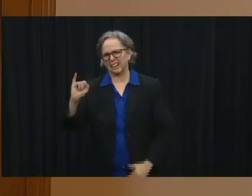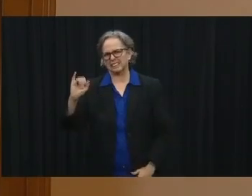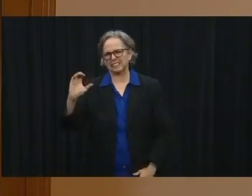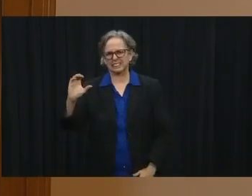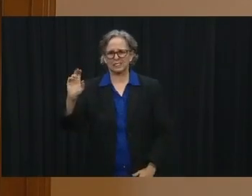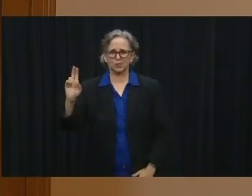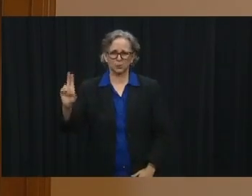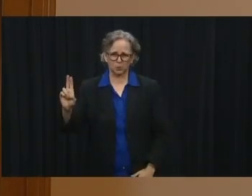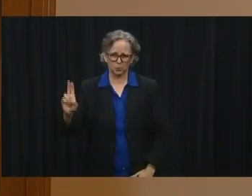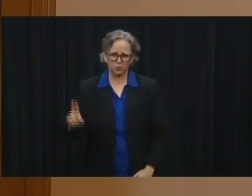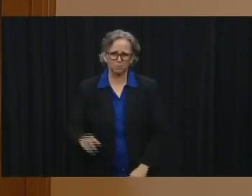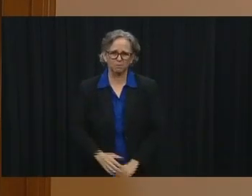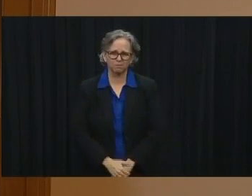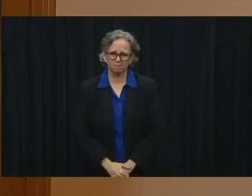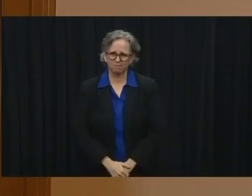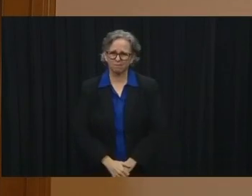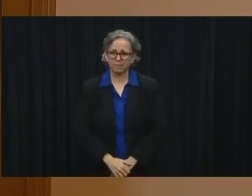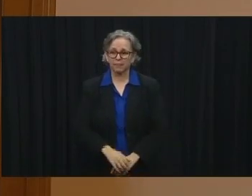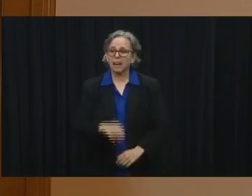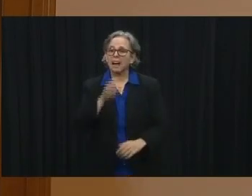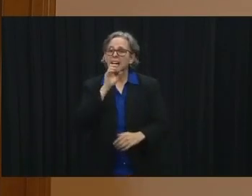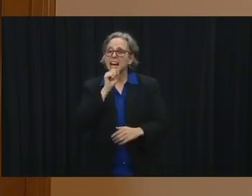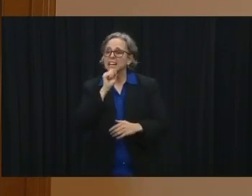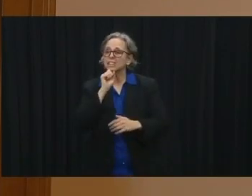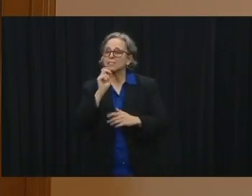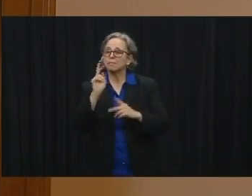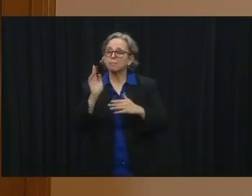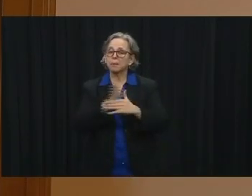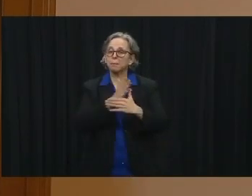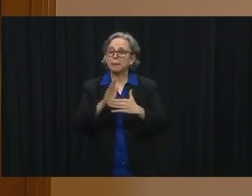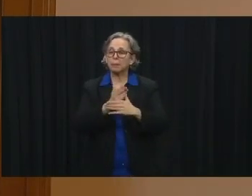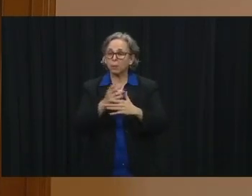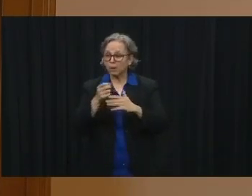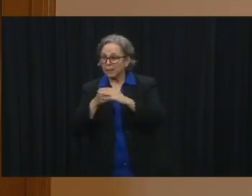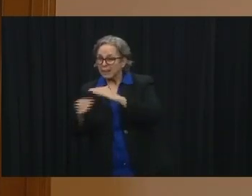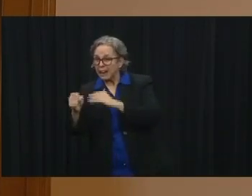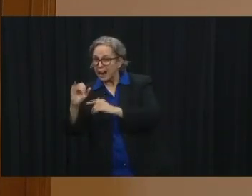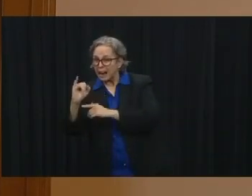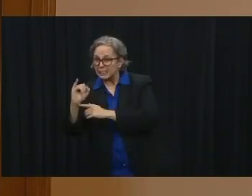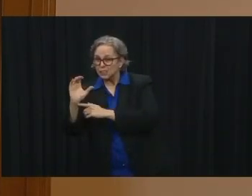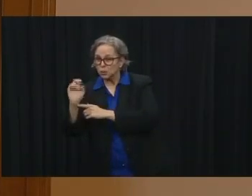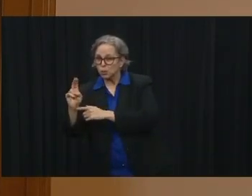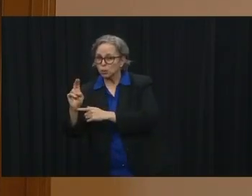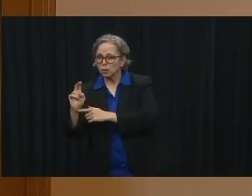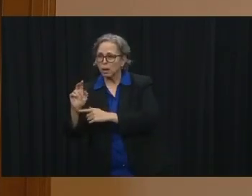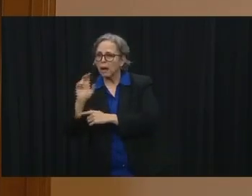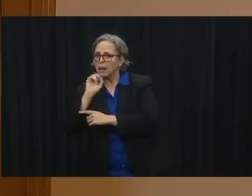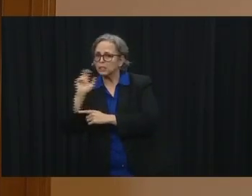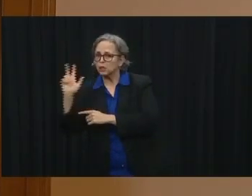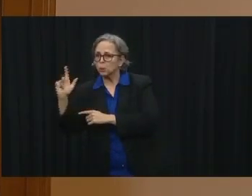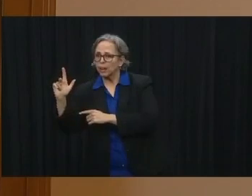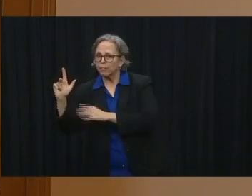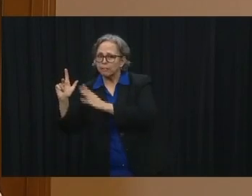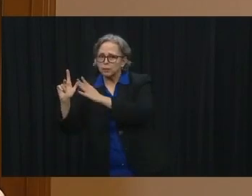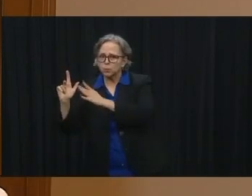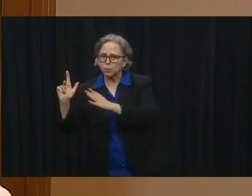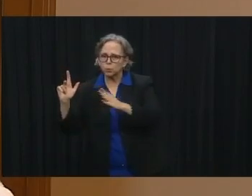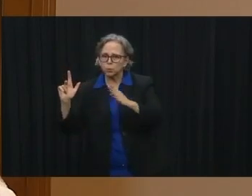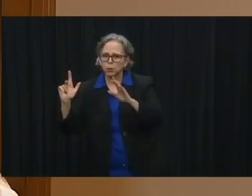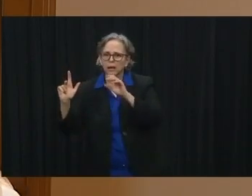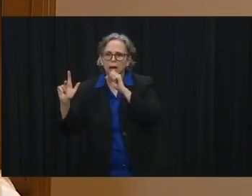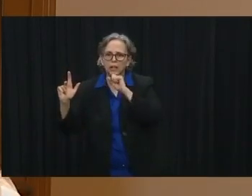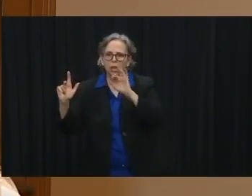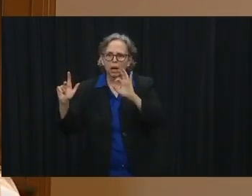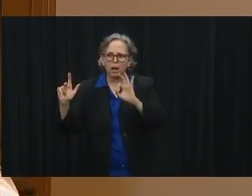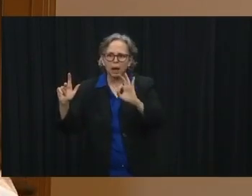range of folks ending up in the ICU is from 23 years of age to 92 years of age. And next